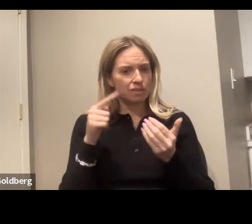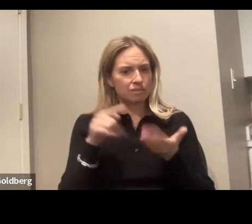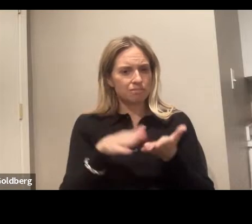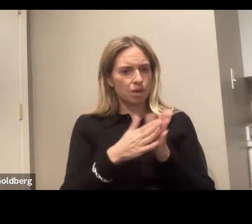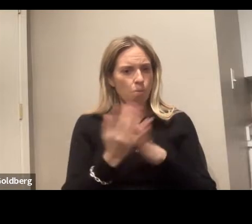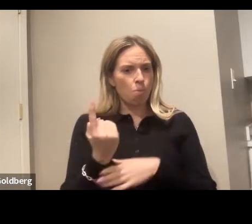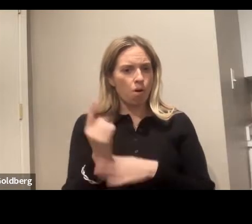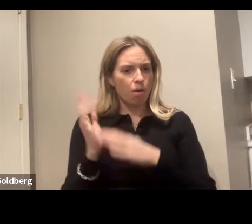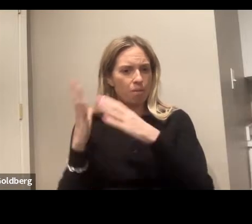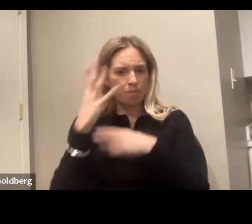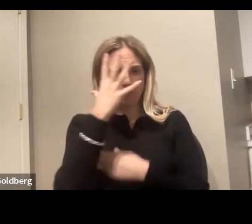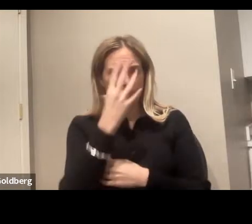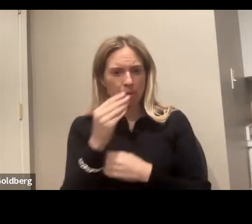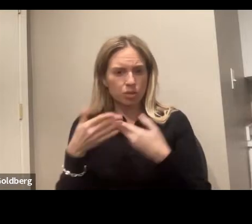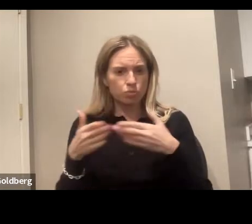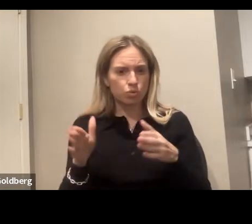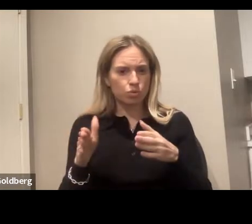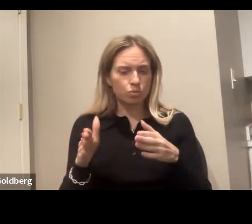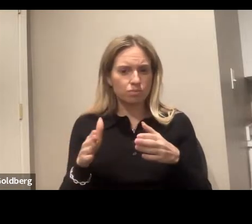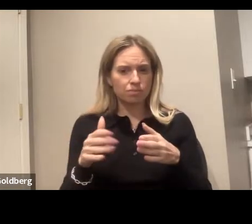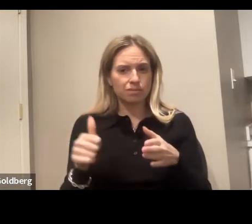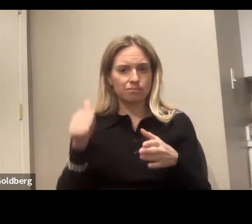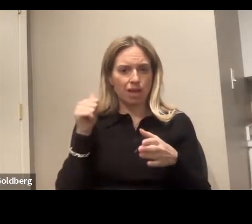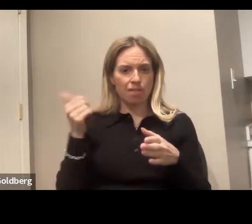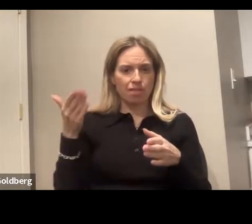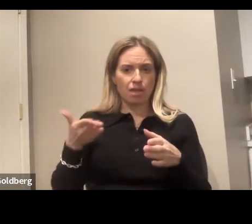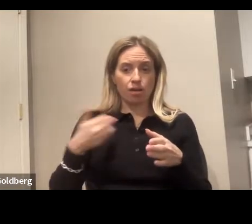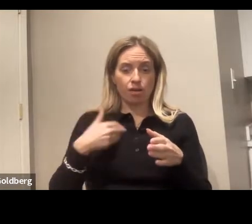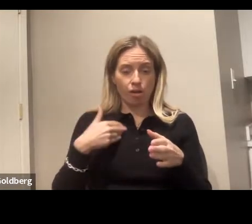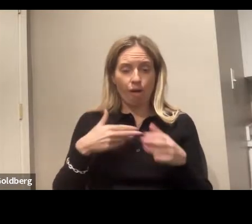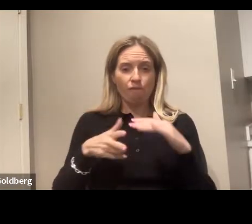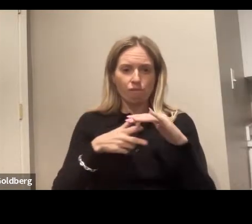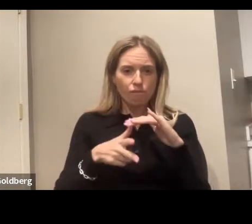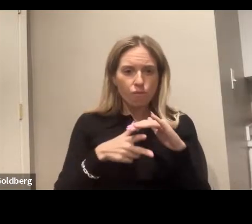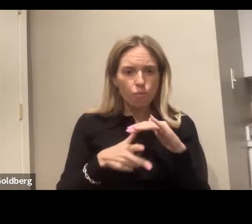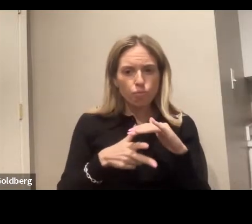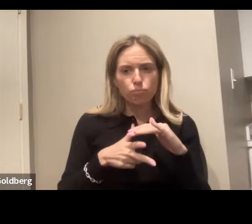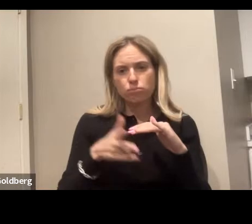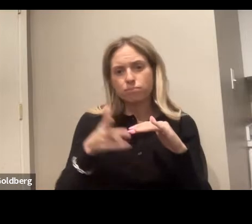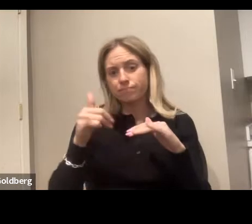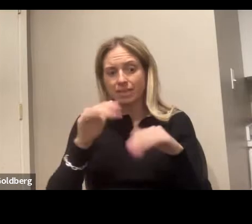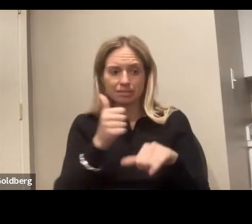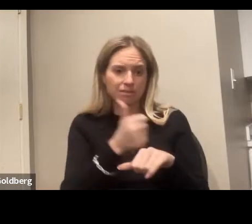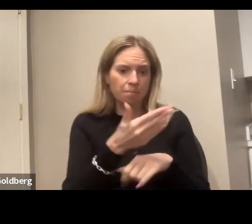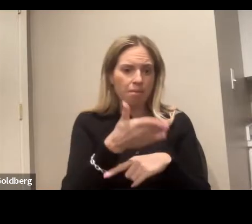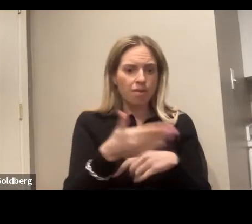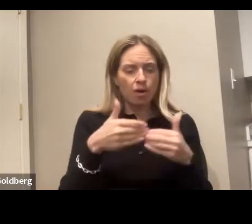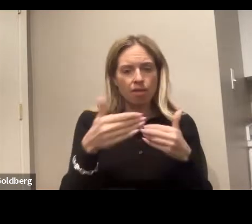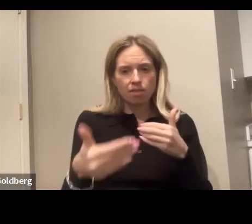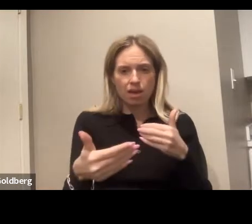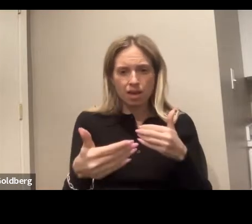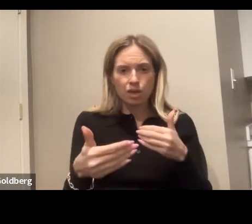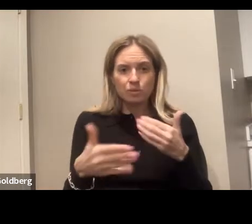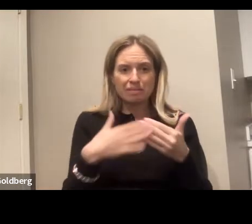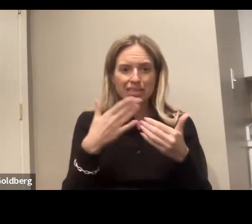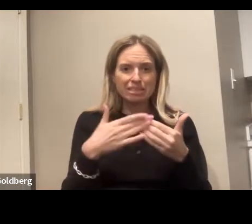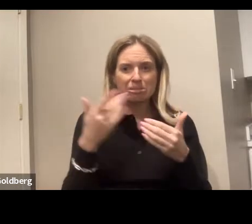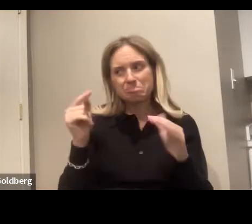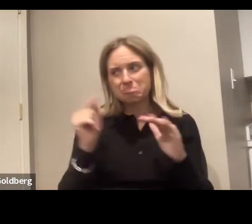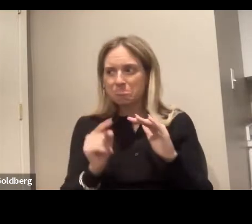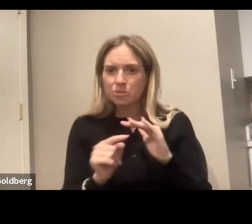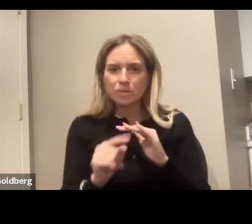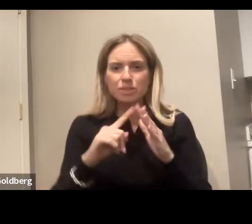1-bedroom unit or something that's back there. You know, once you get the garage, and then after that's there, then you easily, go in and